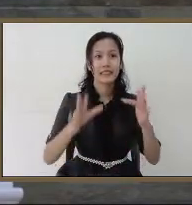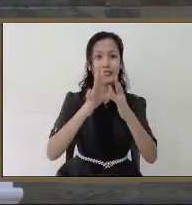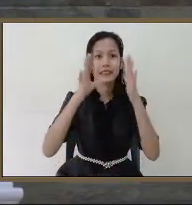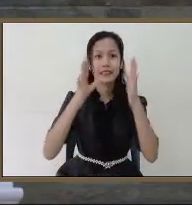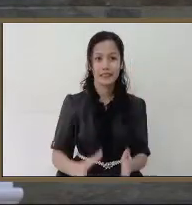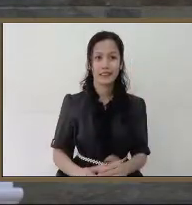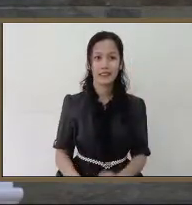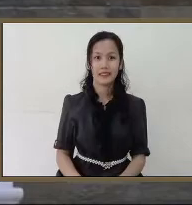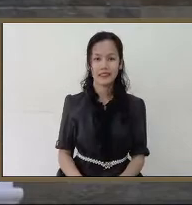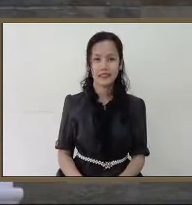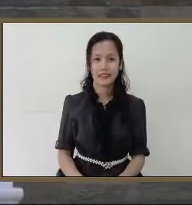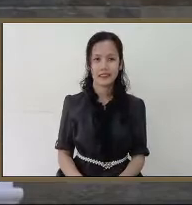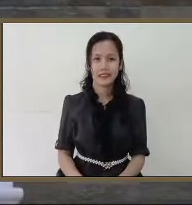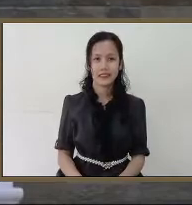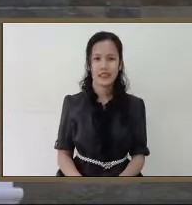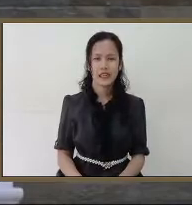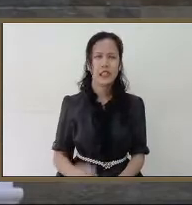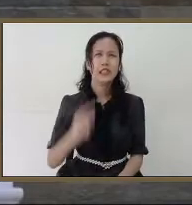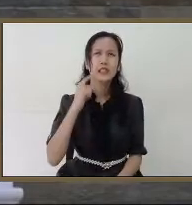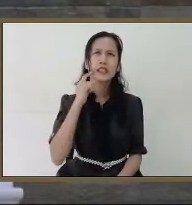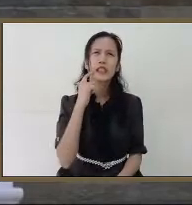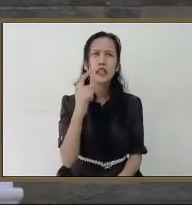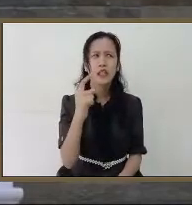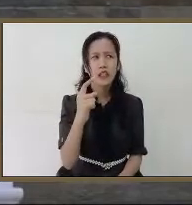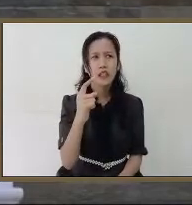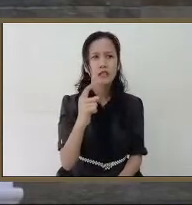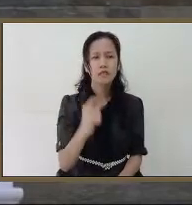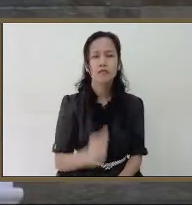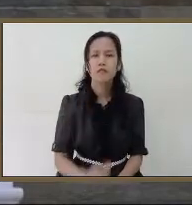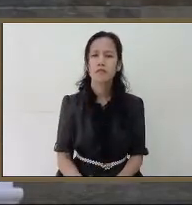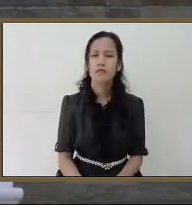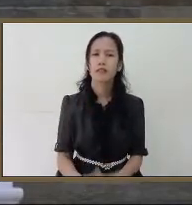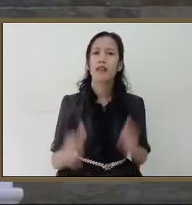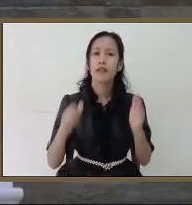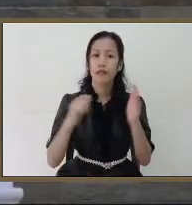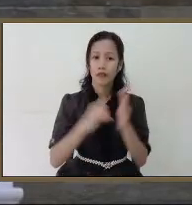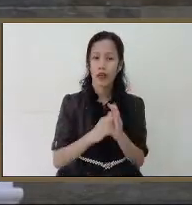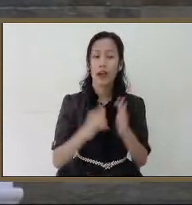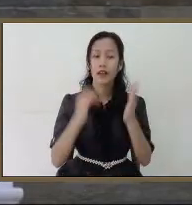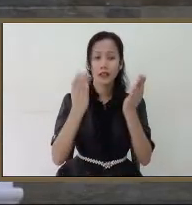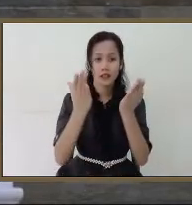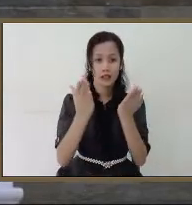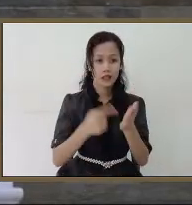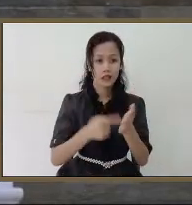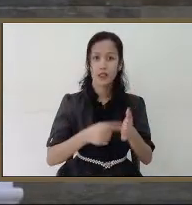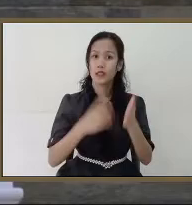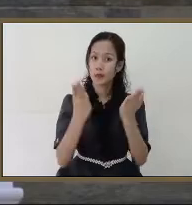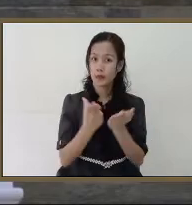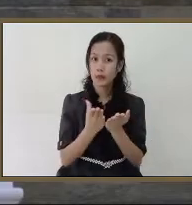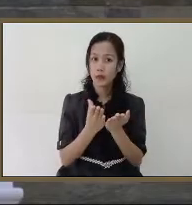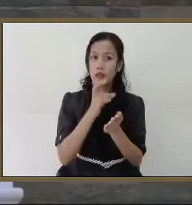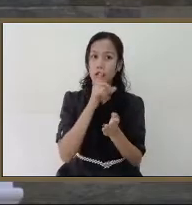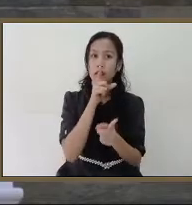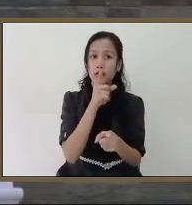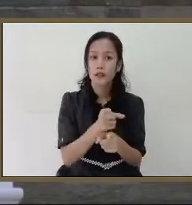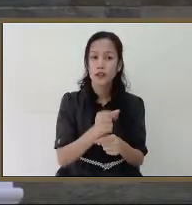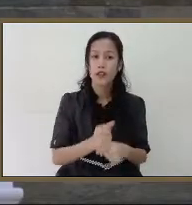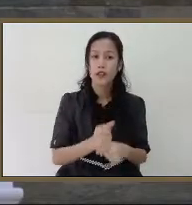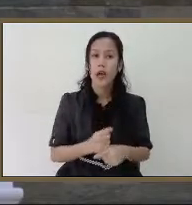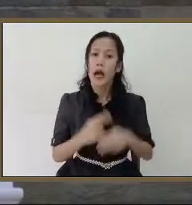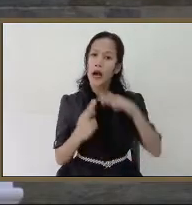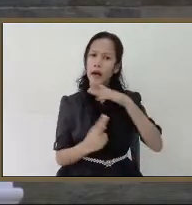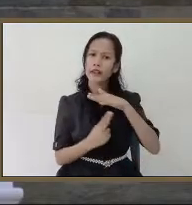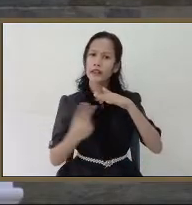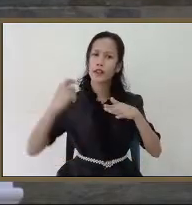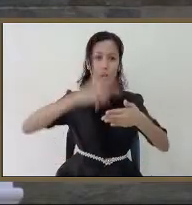tradition, so ay nag-ascribe sila that the book of Ezra is really under the authorship